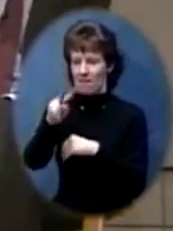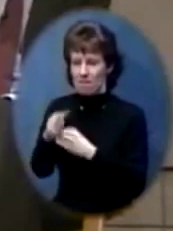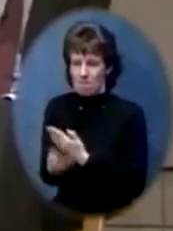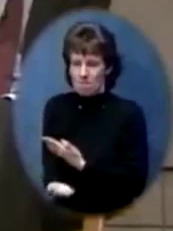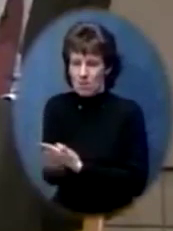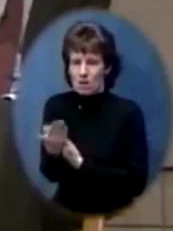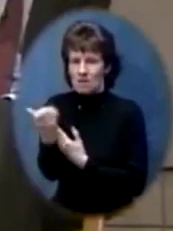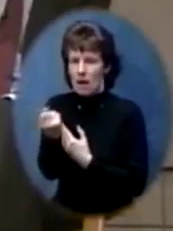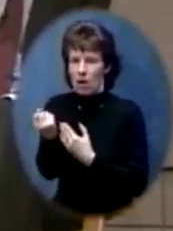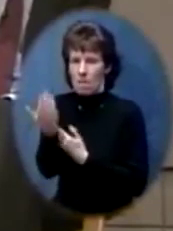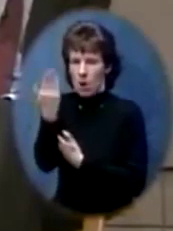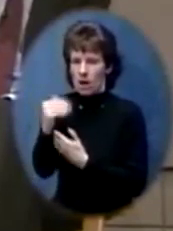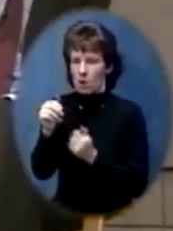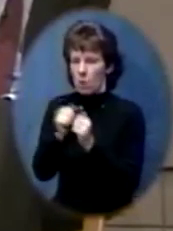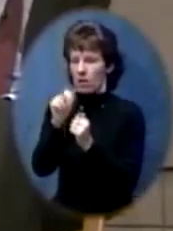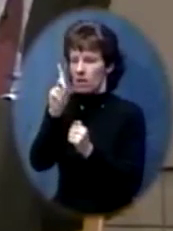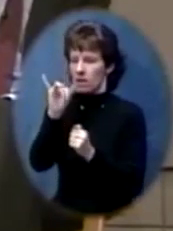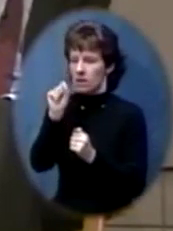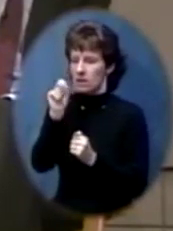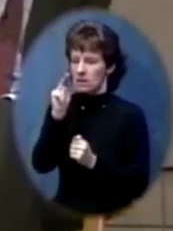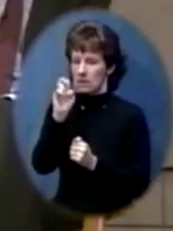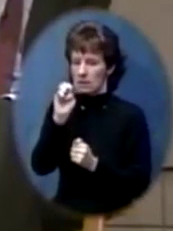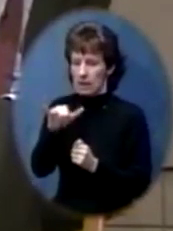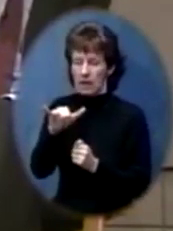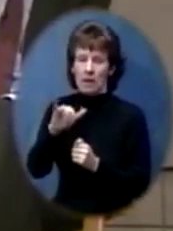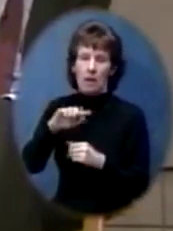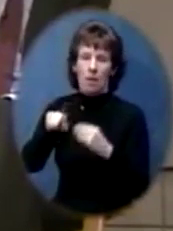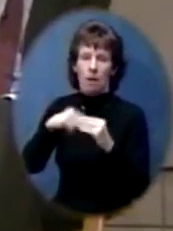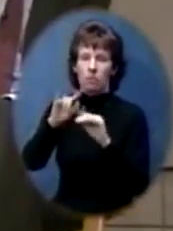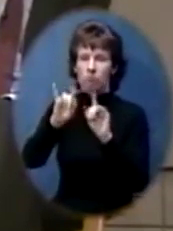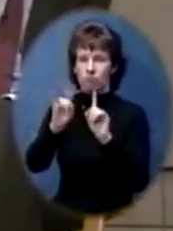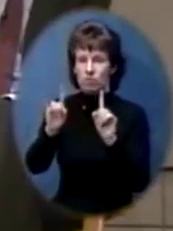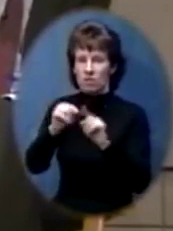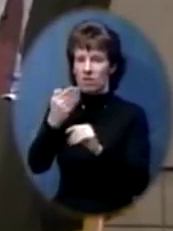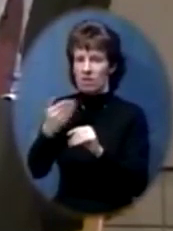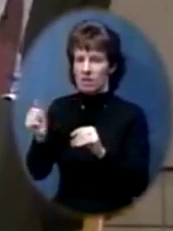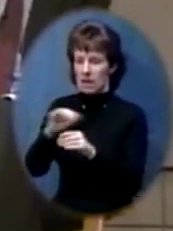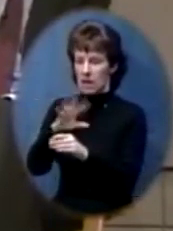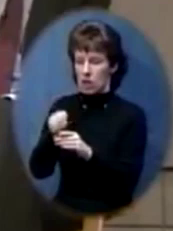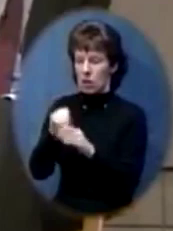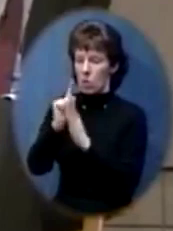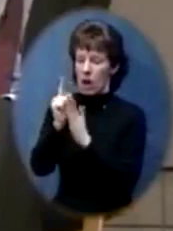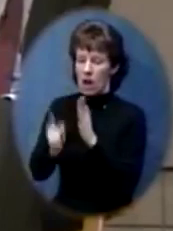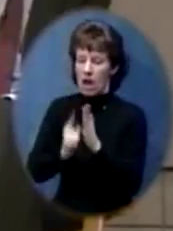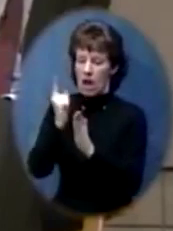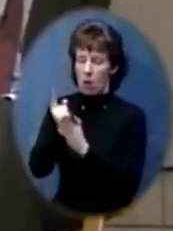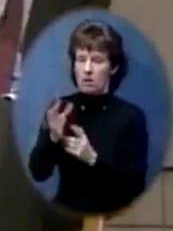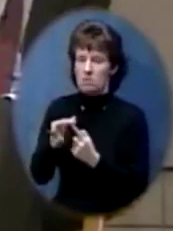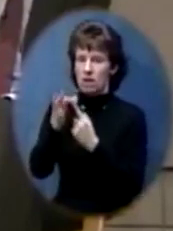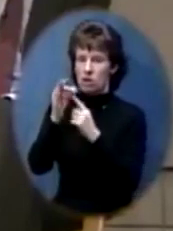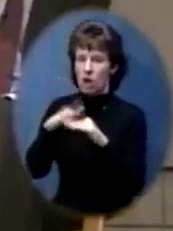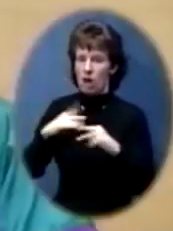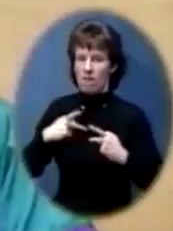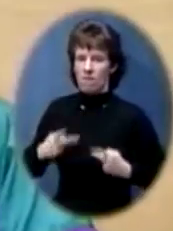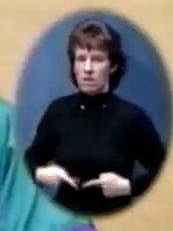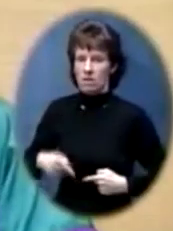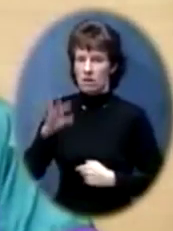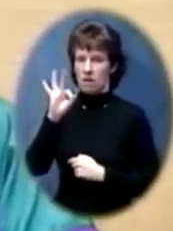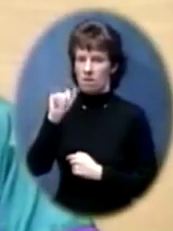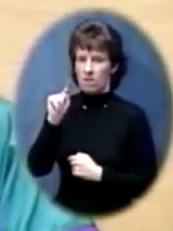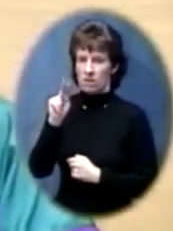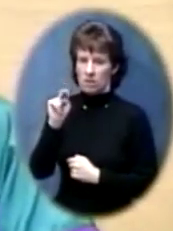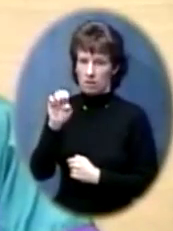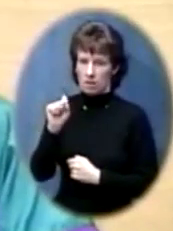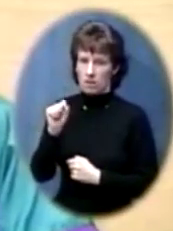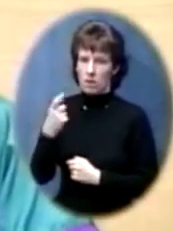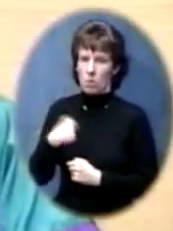been negotiating with Disney over the last year about various different things, including an hour special on physical fitness. We are